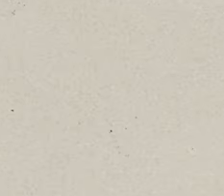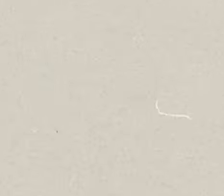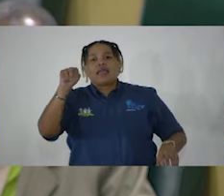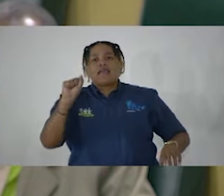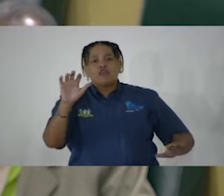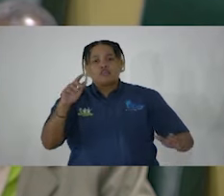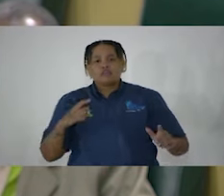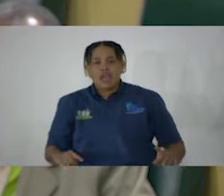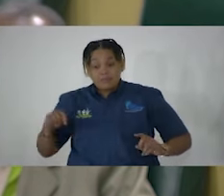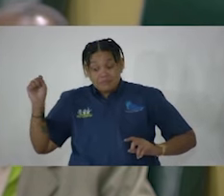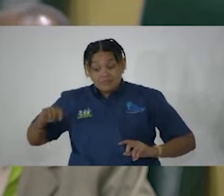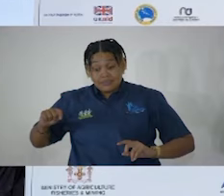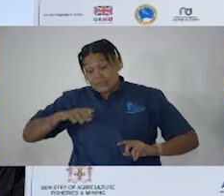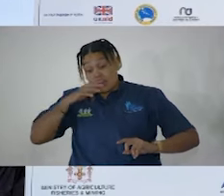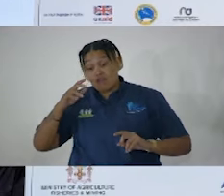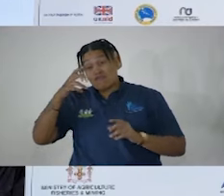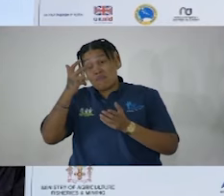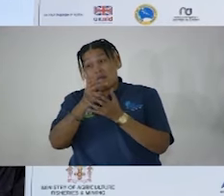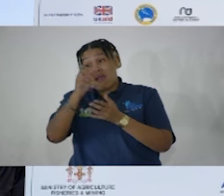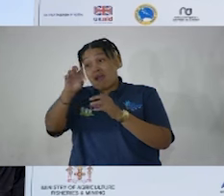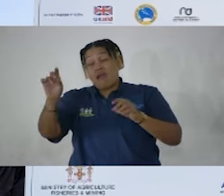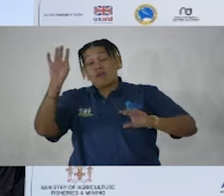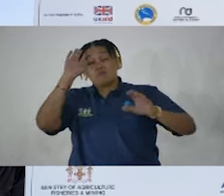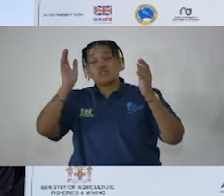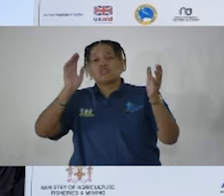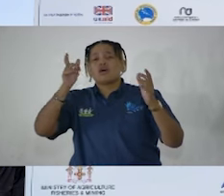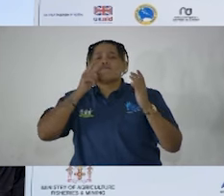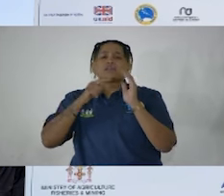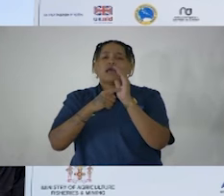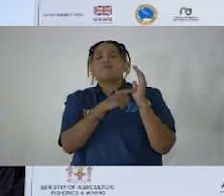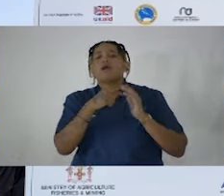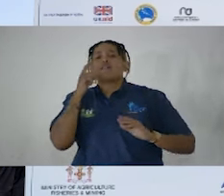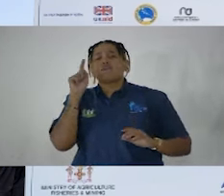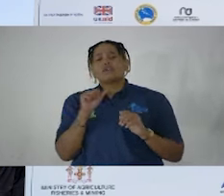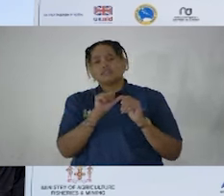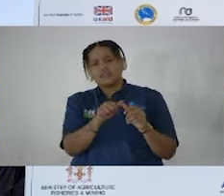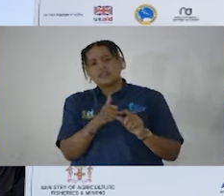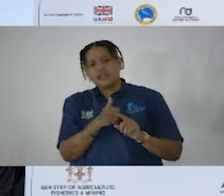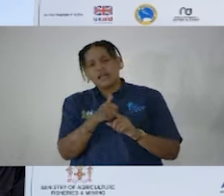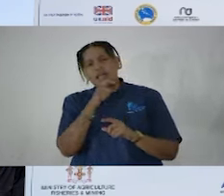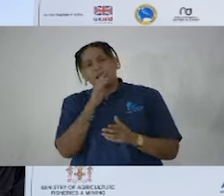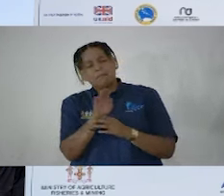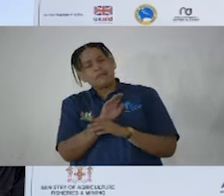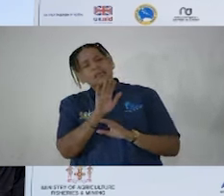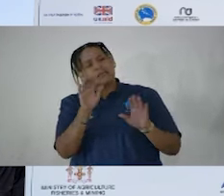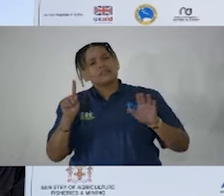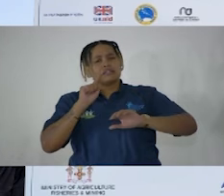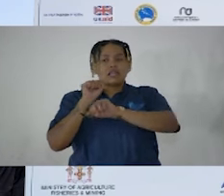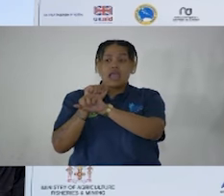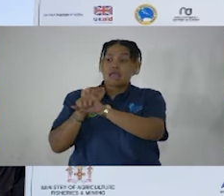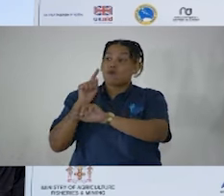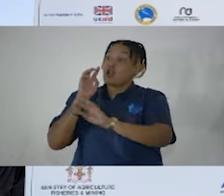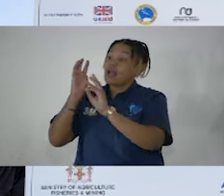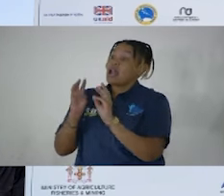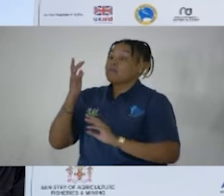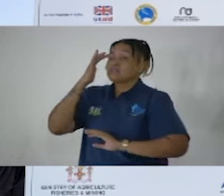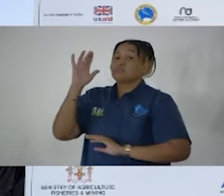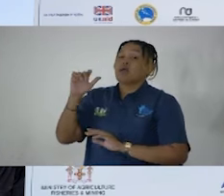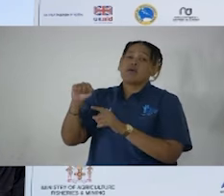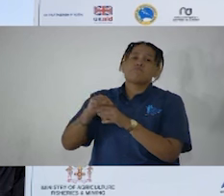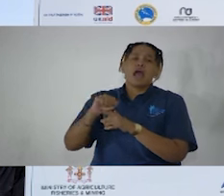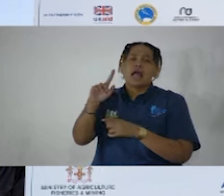farmers. This agro park will be served as a model for sustainable agribusiness, employing climate-smart